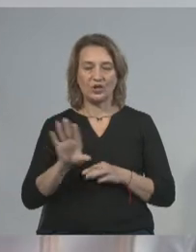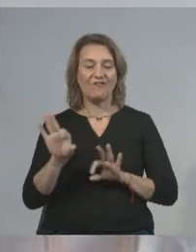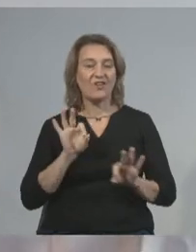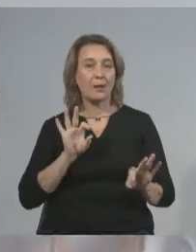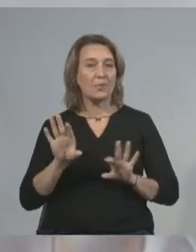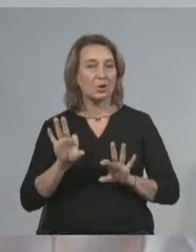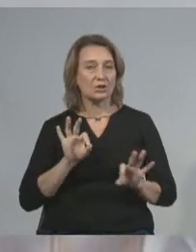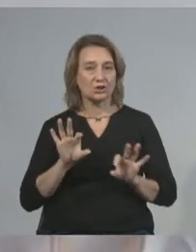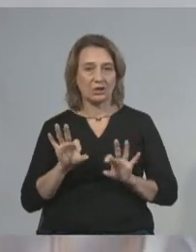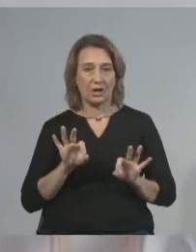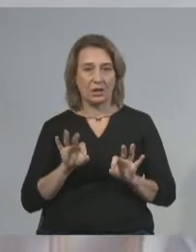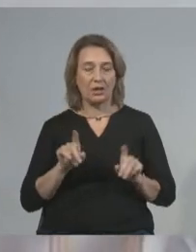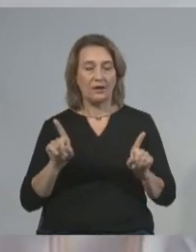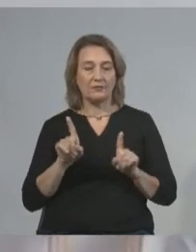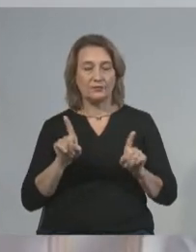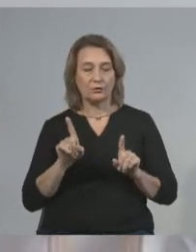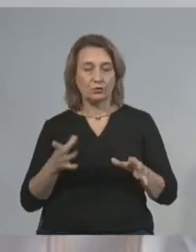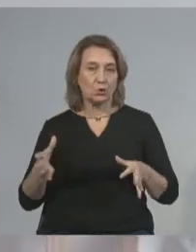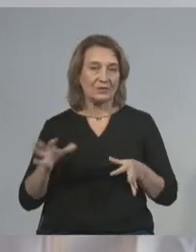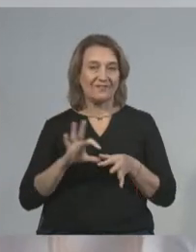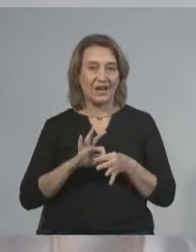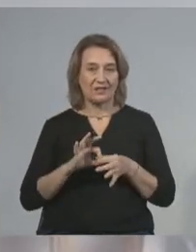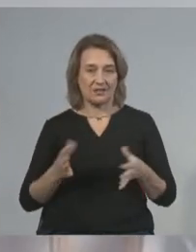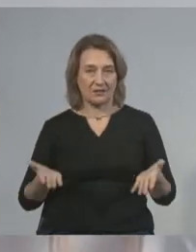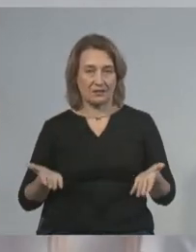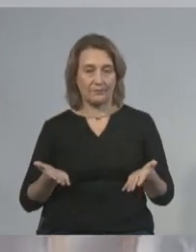so our memory is very